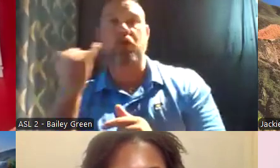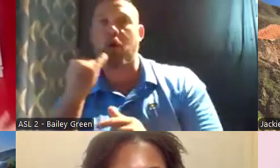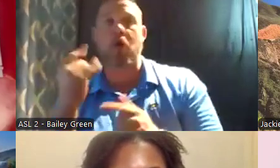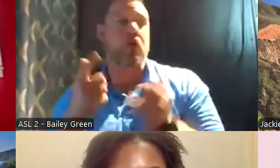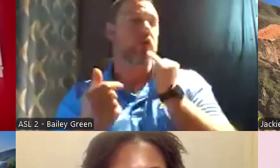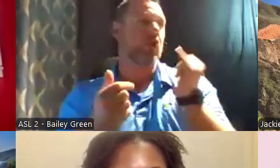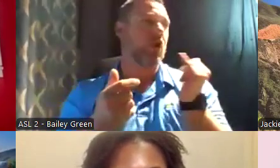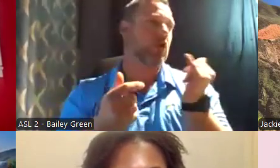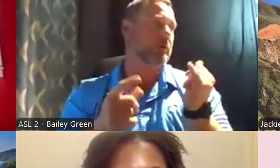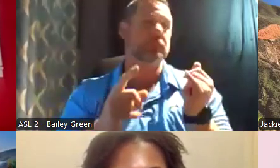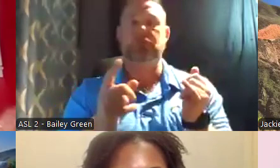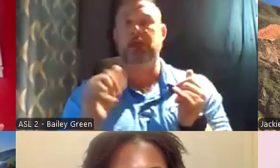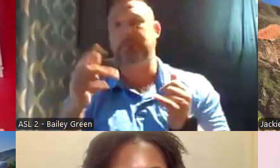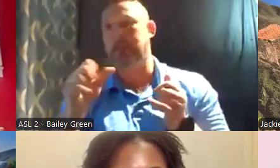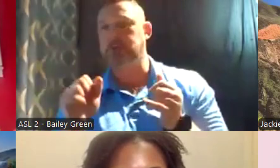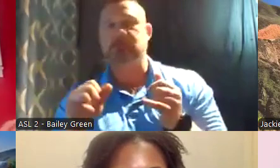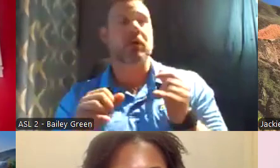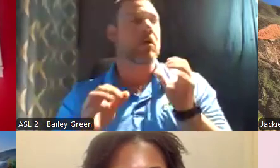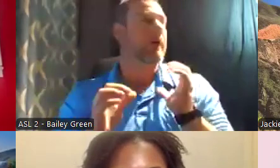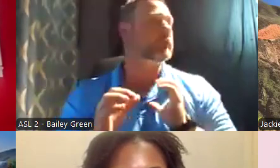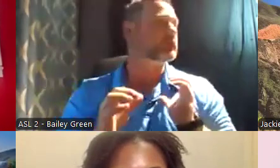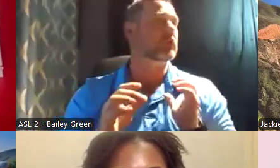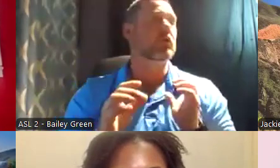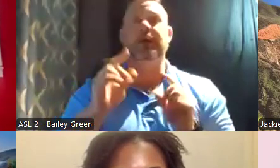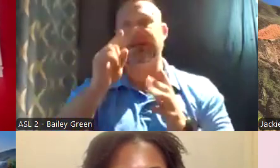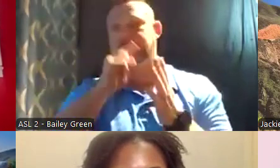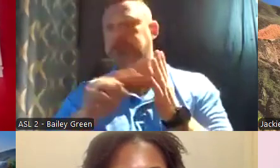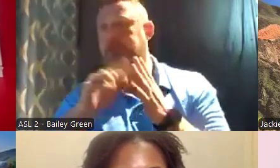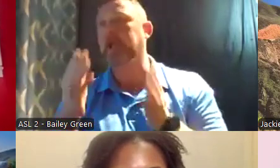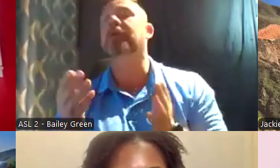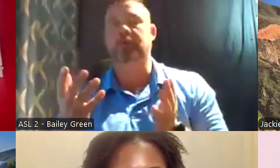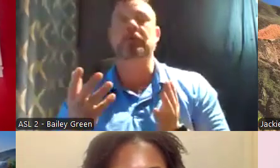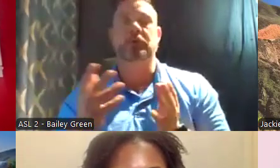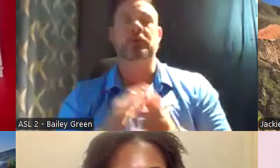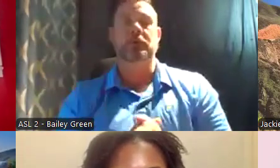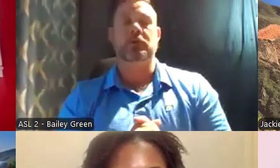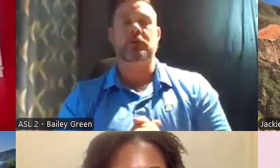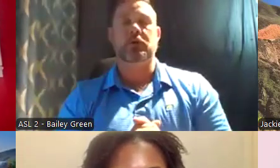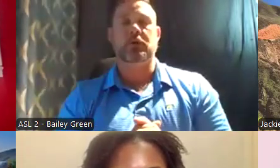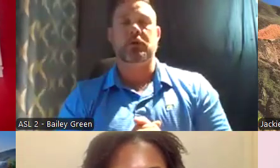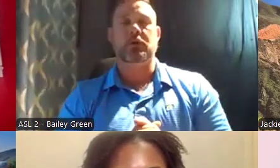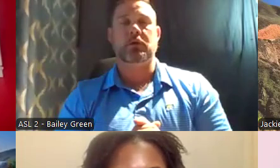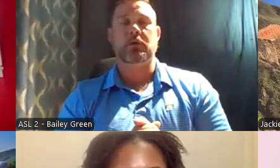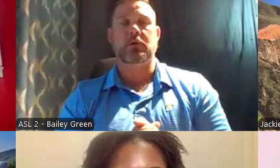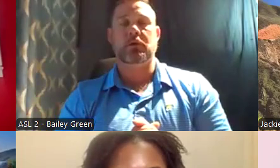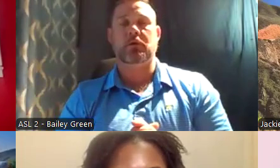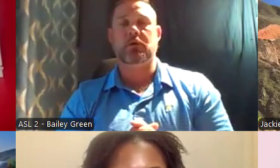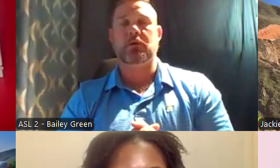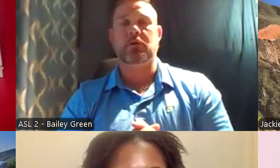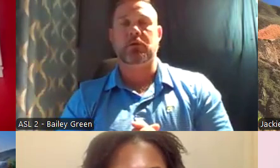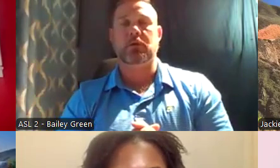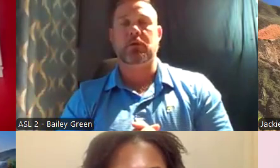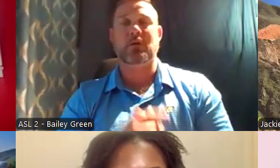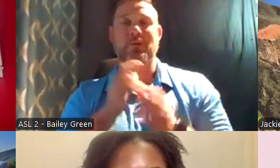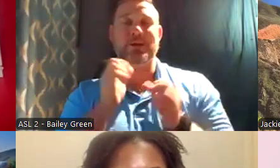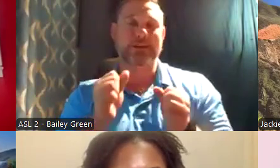regional center. No, call APS. No, call the probate investigators. And so, again, I think, although we can be